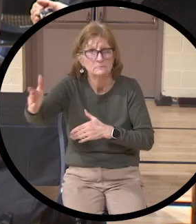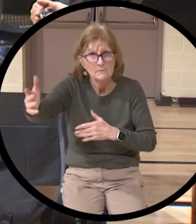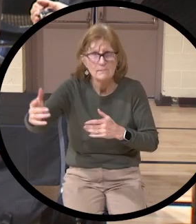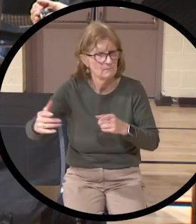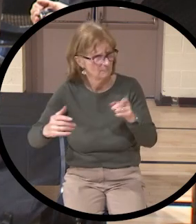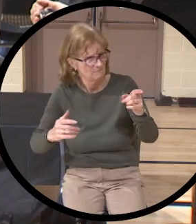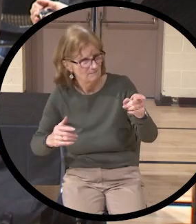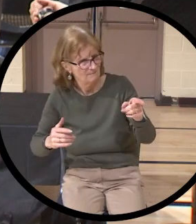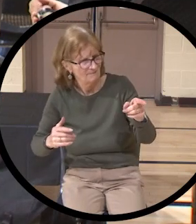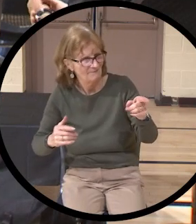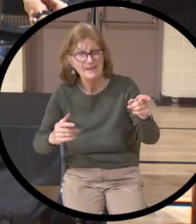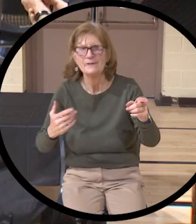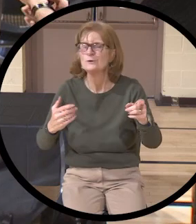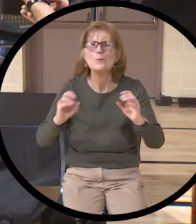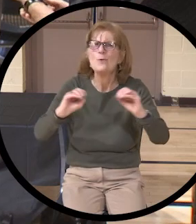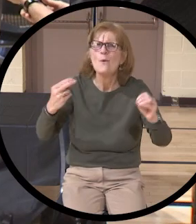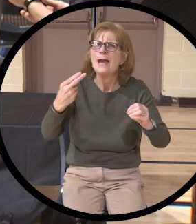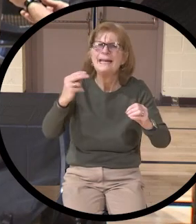go inside the school.